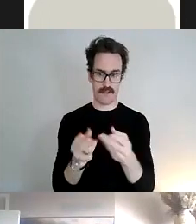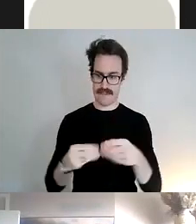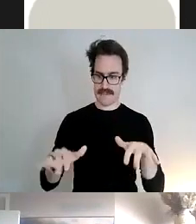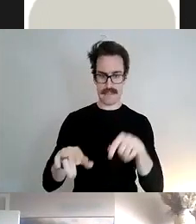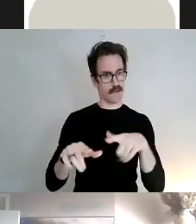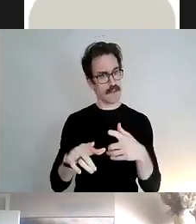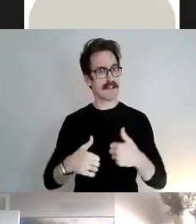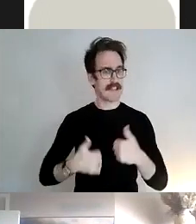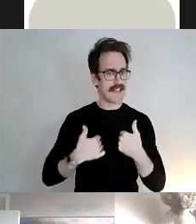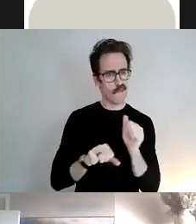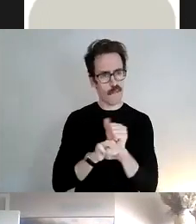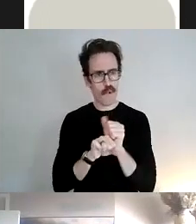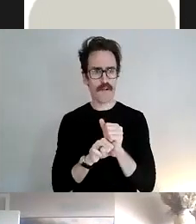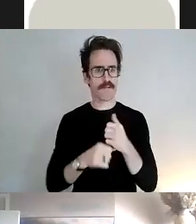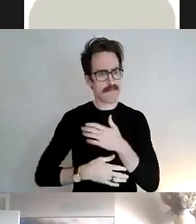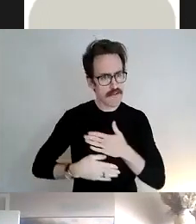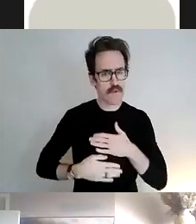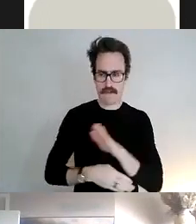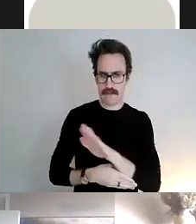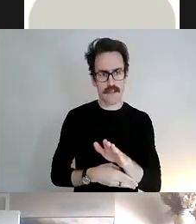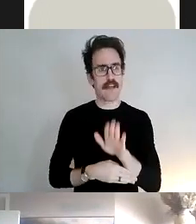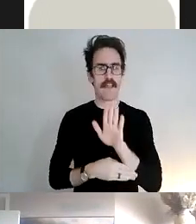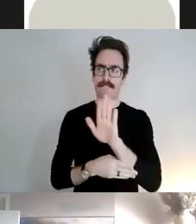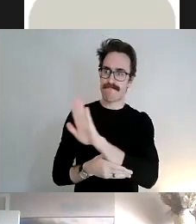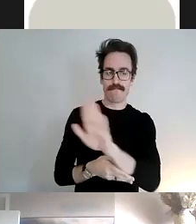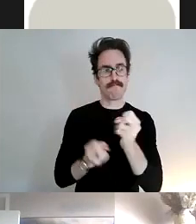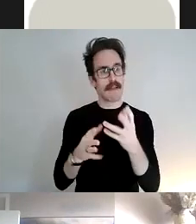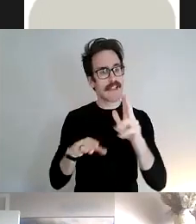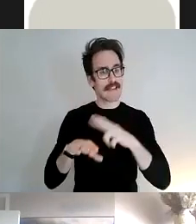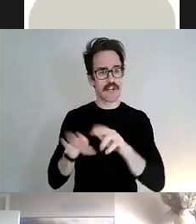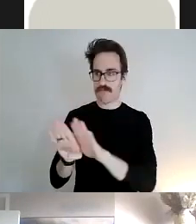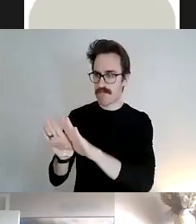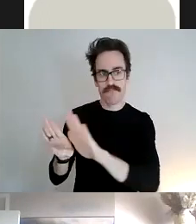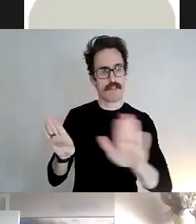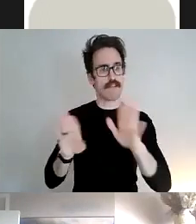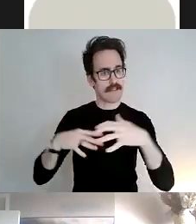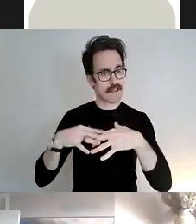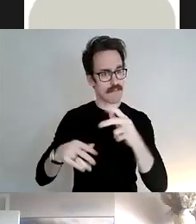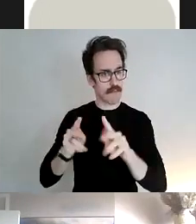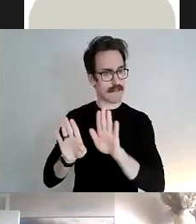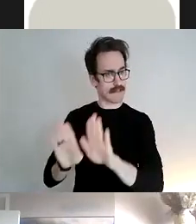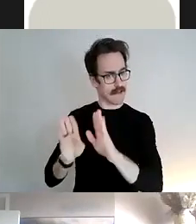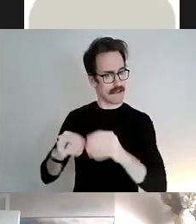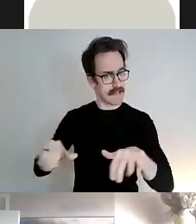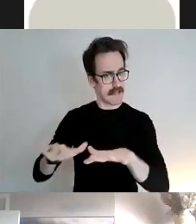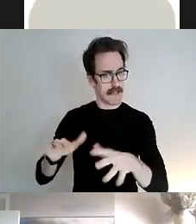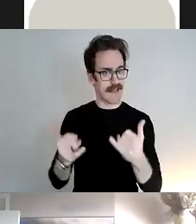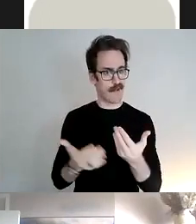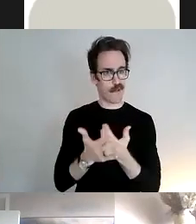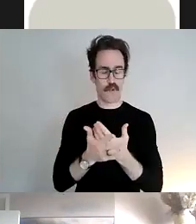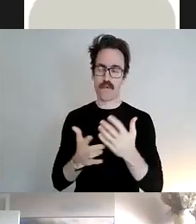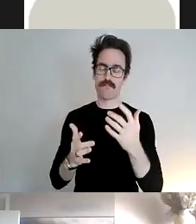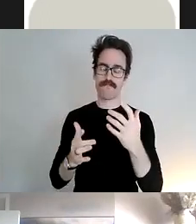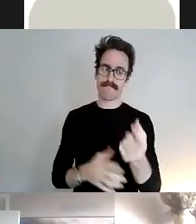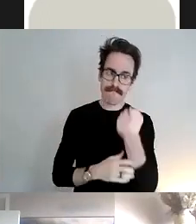live and work on are the territorials of many nations and home to many Indigenous peoples. There's a new understanding in our